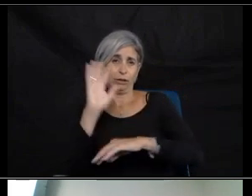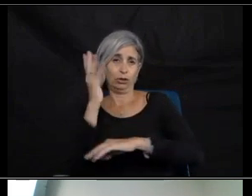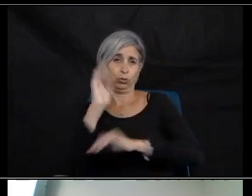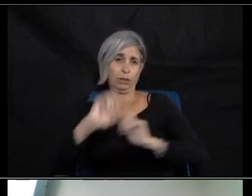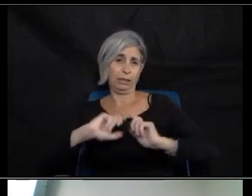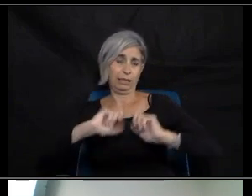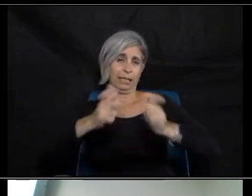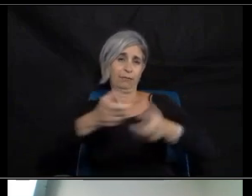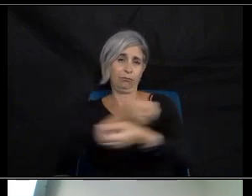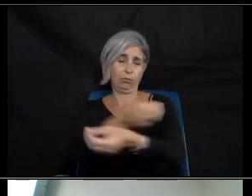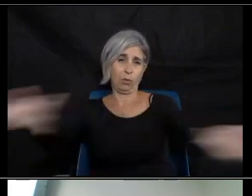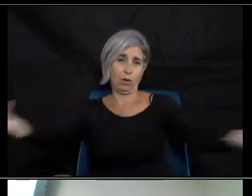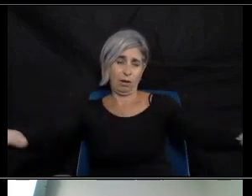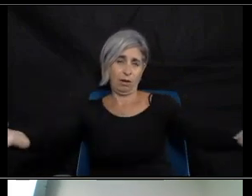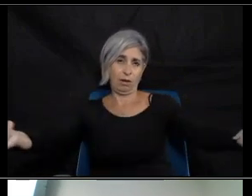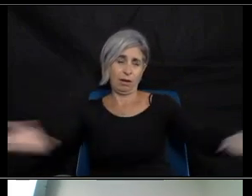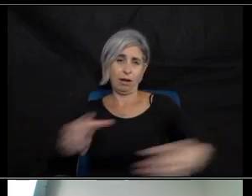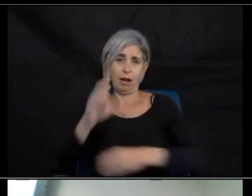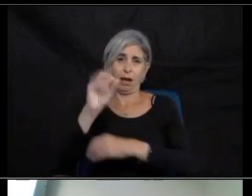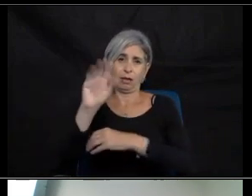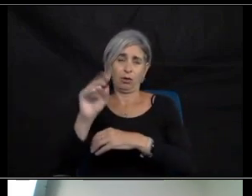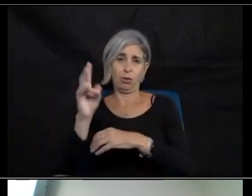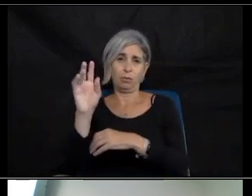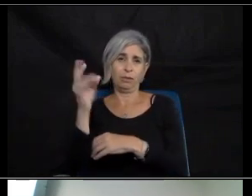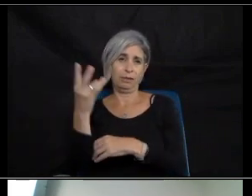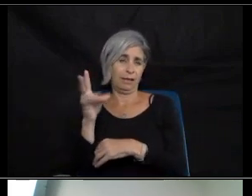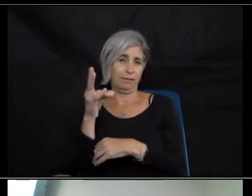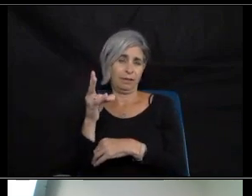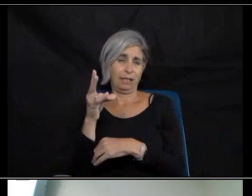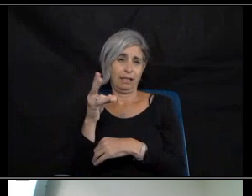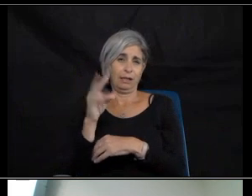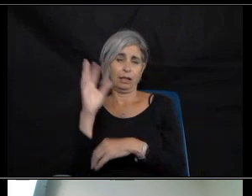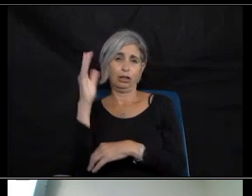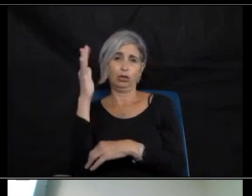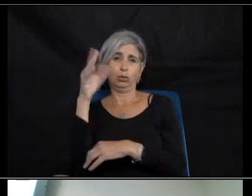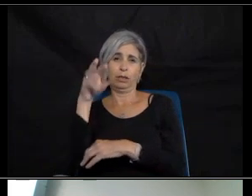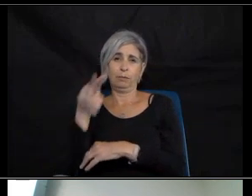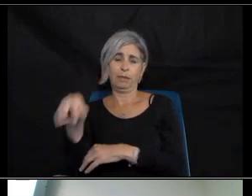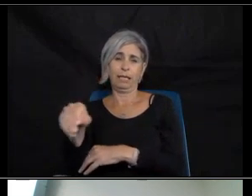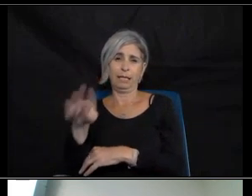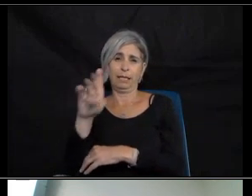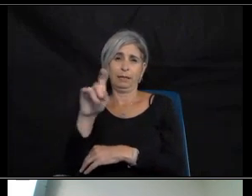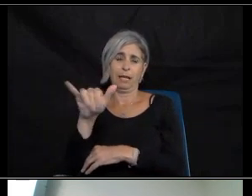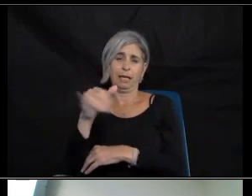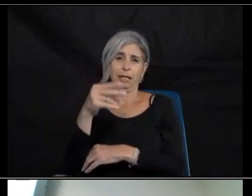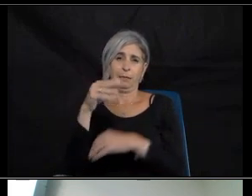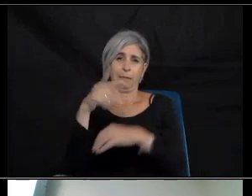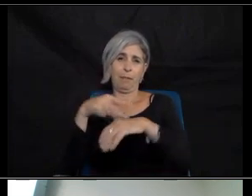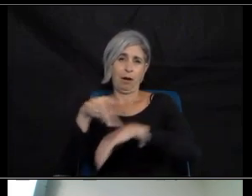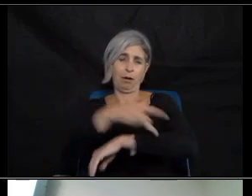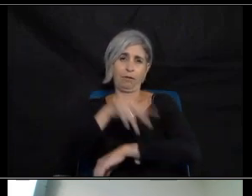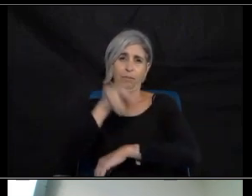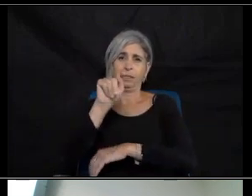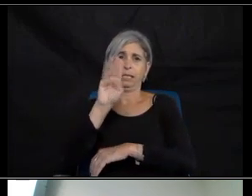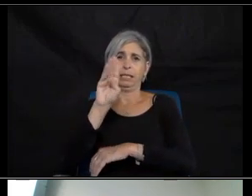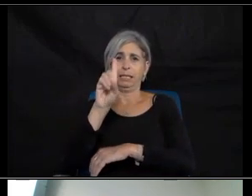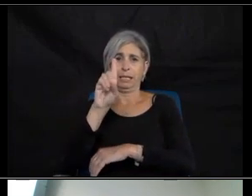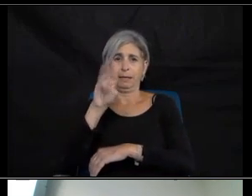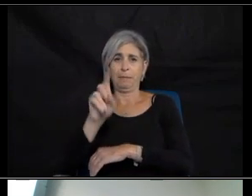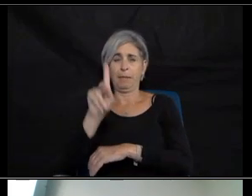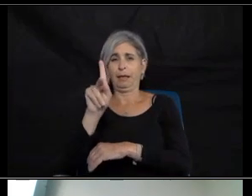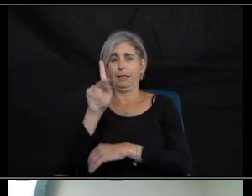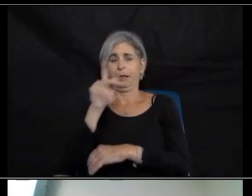scheduled. And on October 17th, we have a tree planting at Betty Thomas Park with grant funds from TD Bank. Next slide.